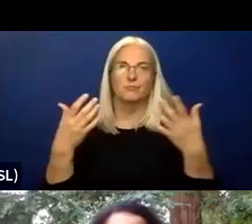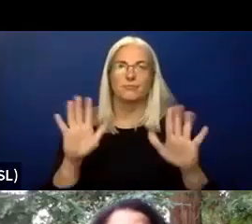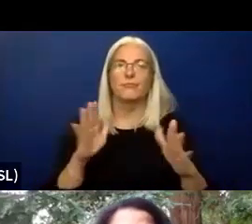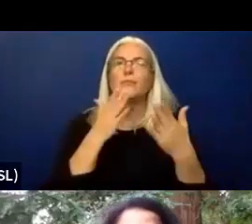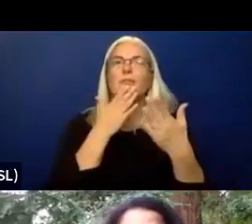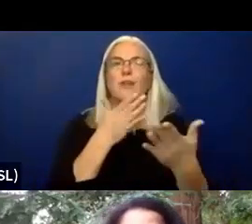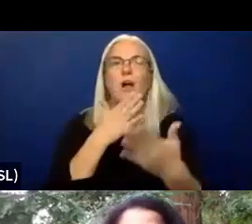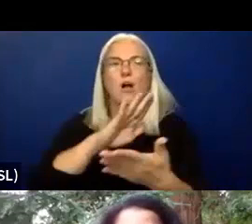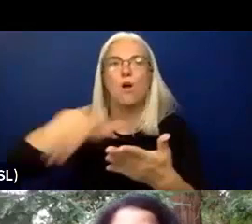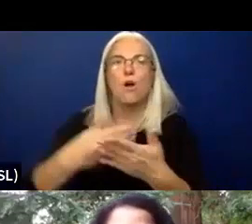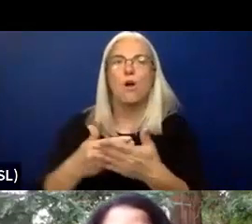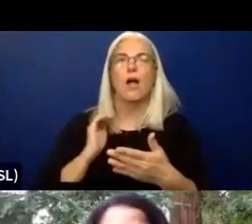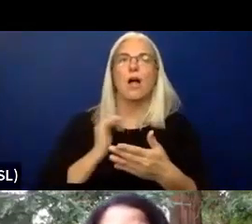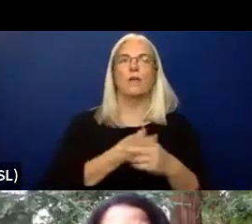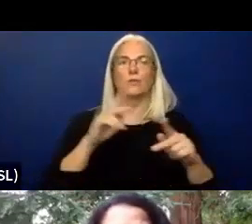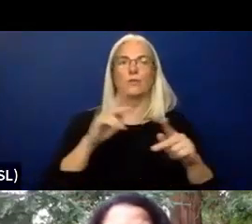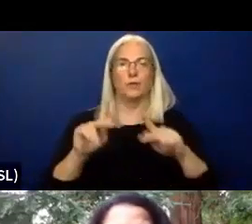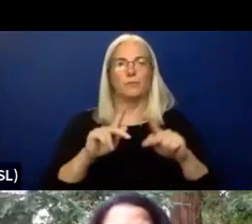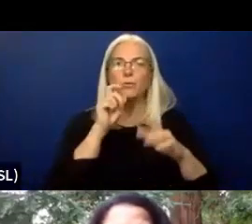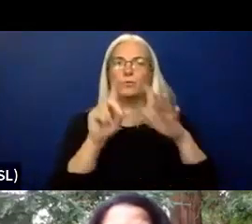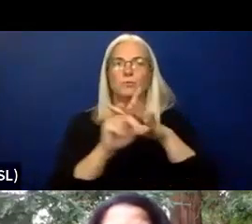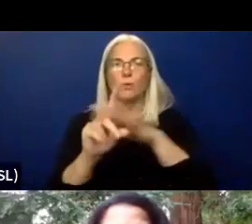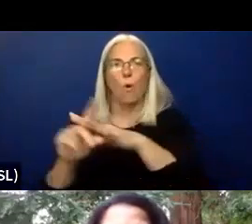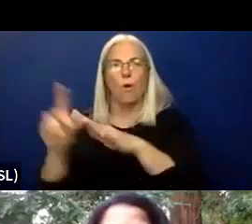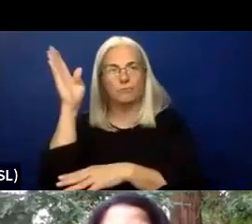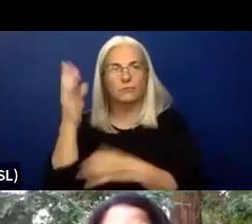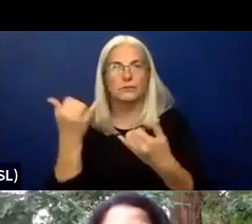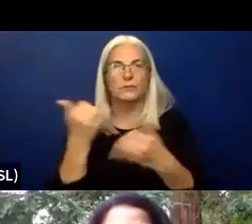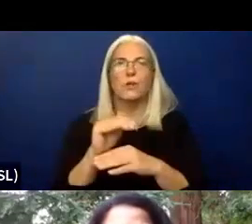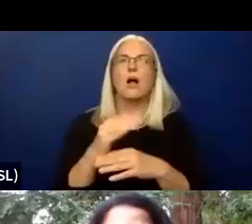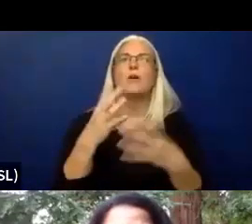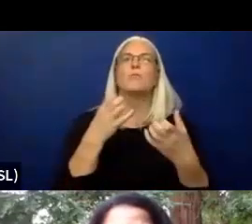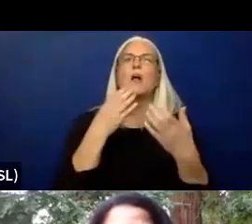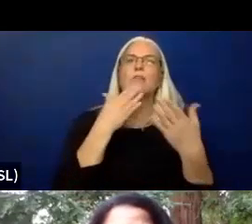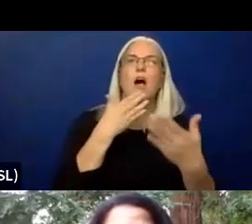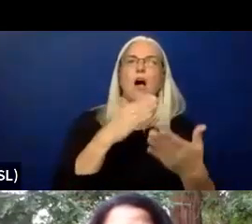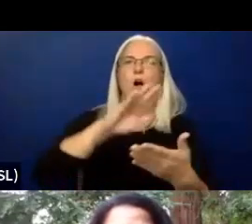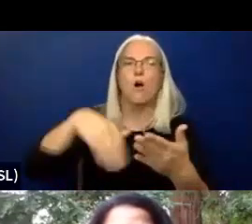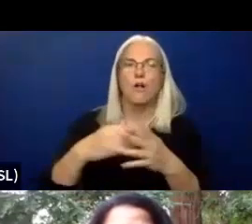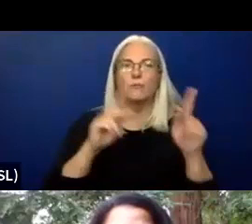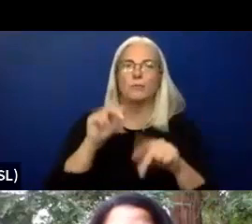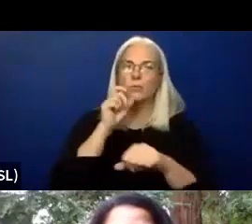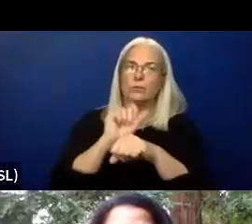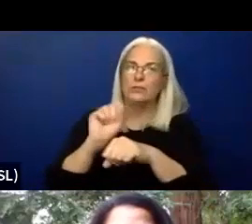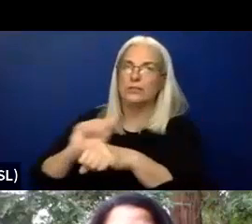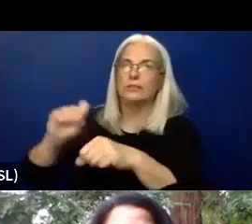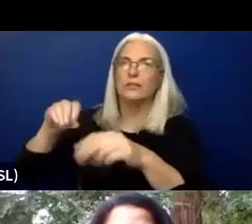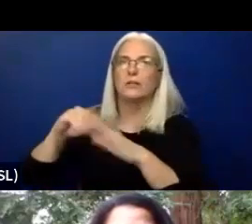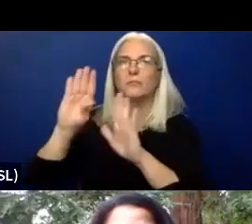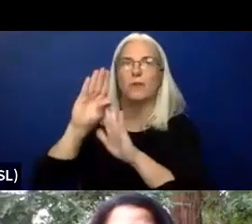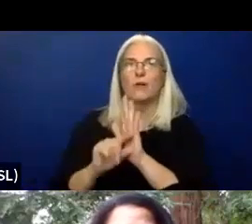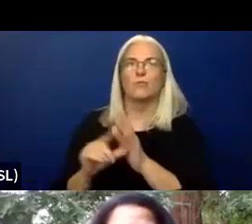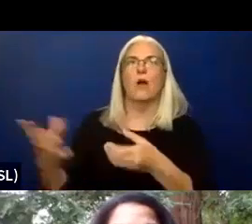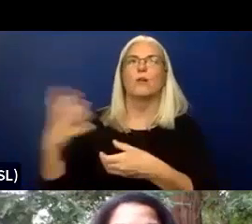panelists for being here. And thanks to all our behind the scenes crew, including Lorna, our Spanish